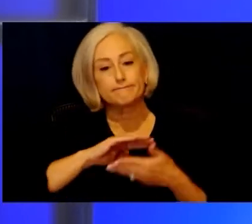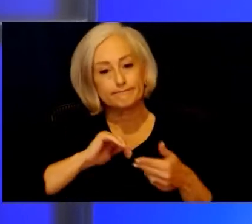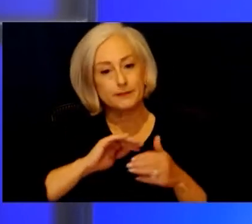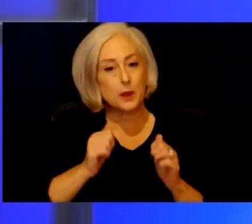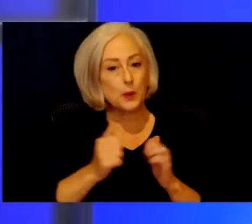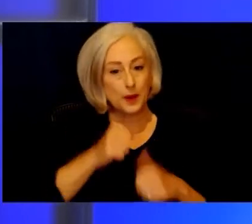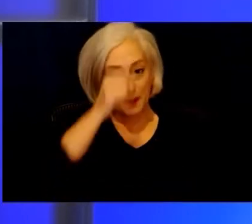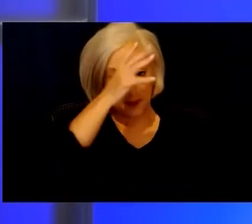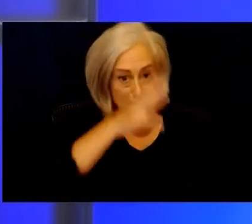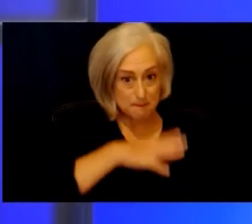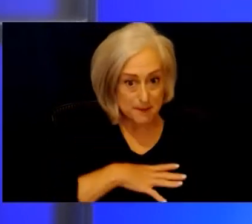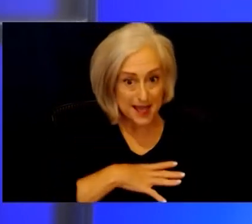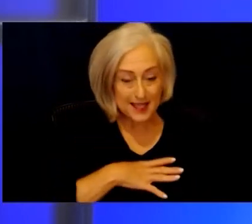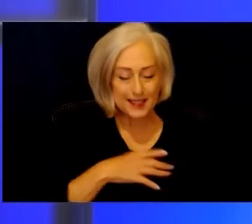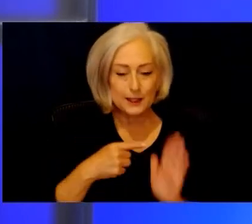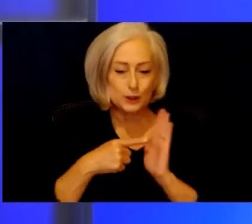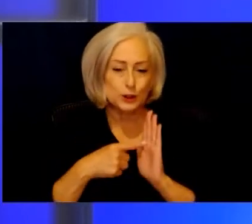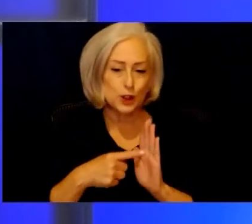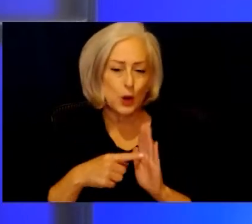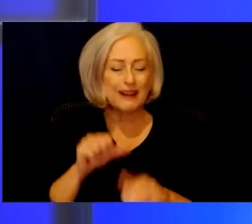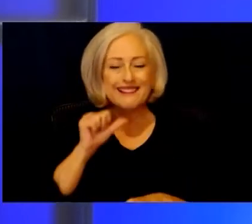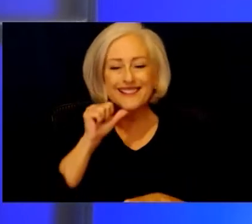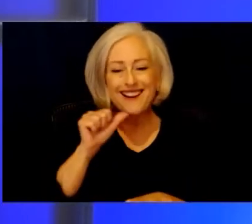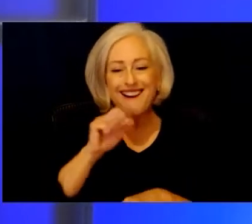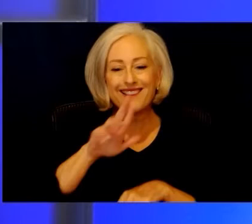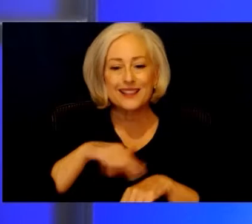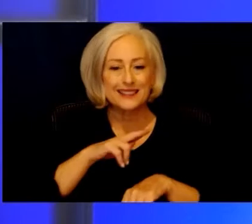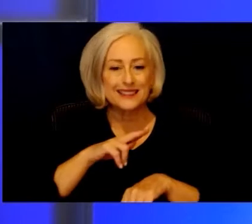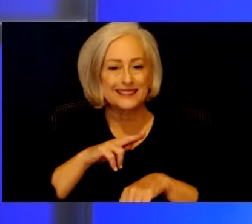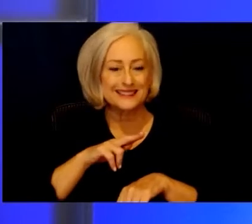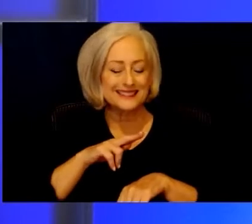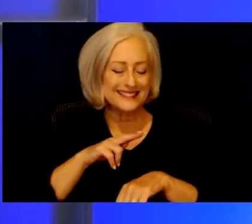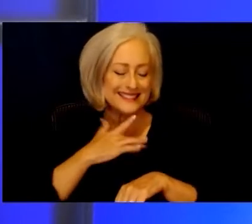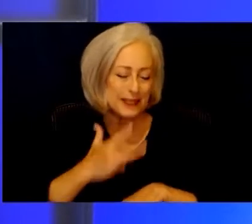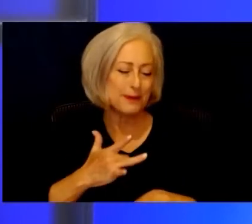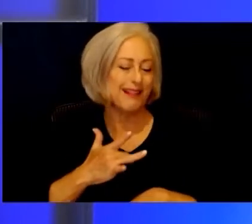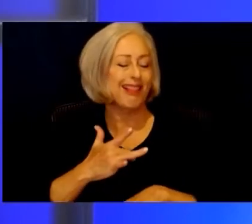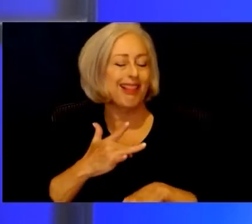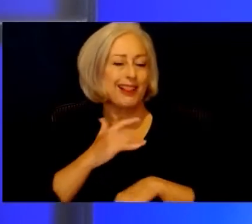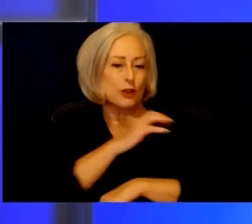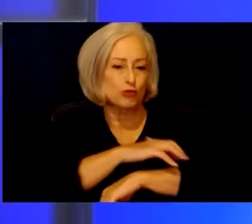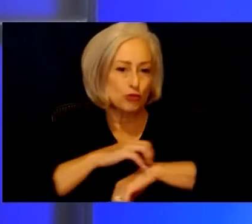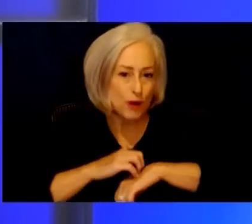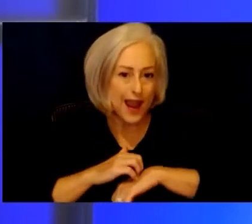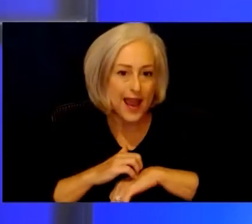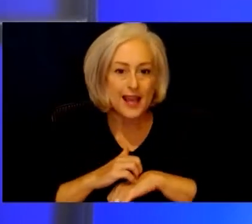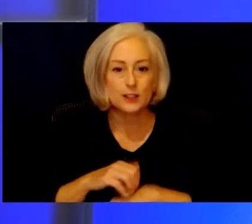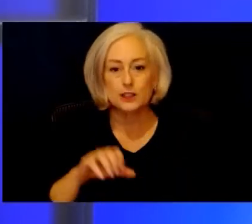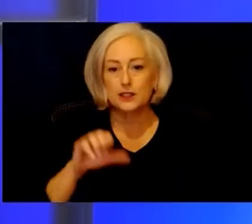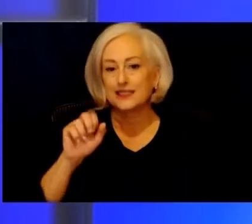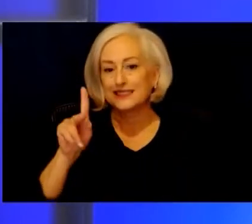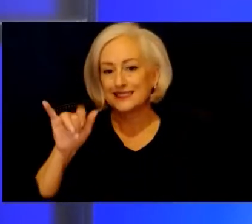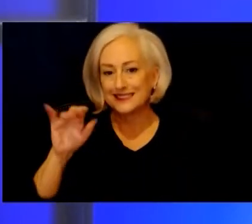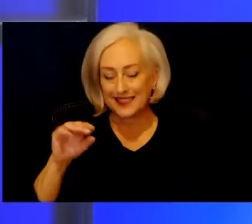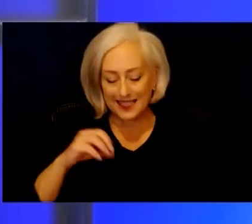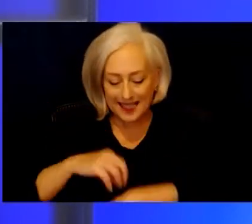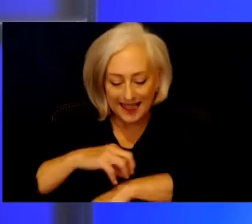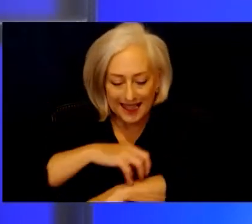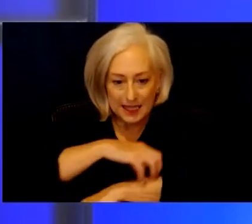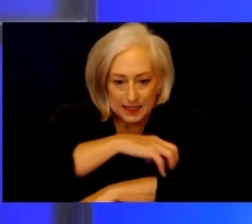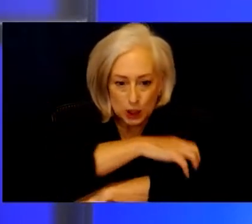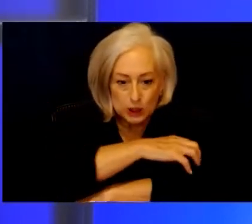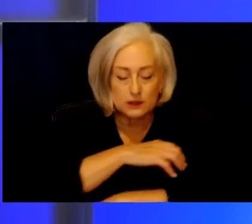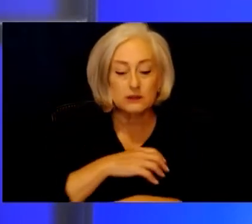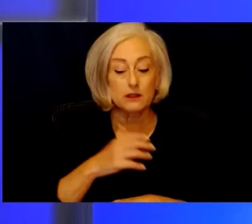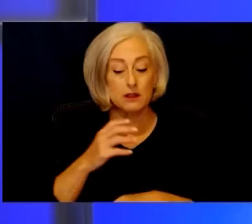bit atypical than the normal rash that you would see or the normal skin lesions that you'd see. And so a lot of people are presenting as if they